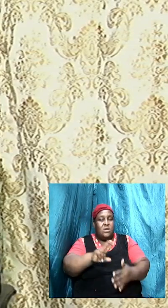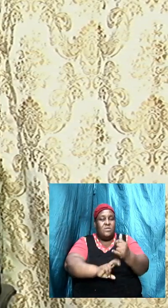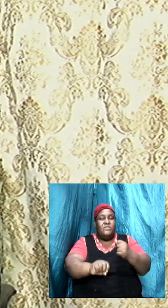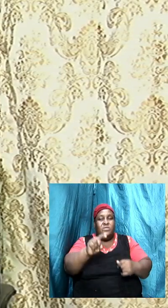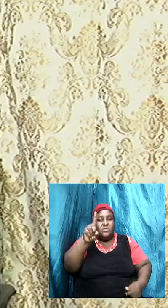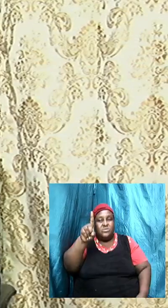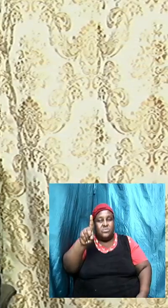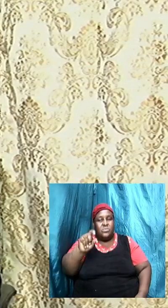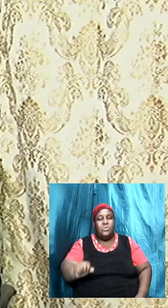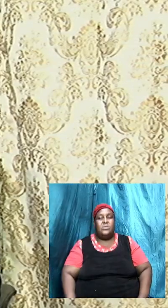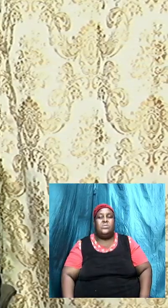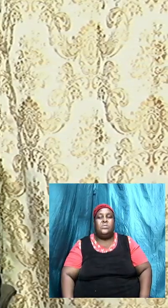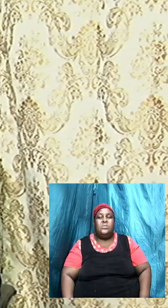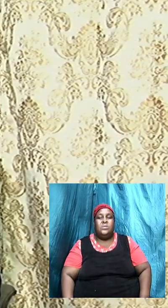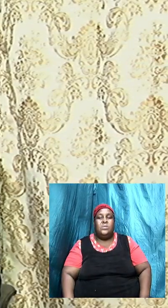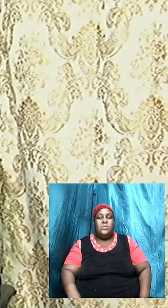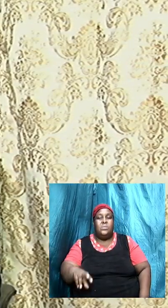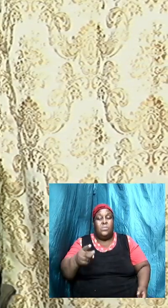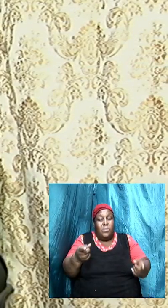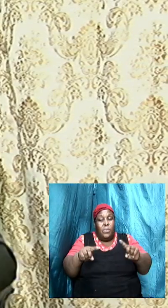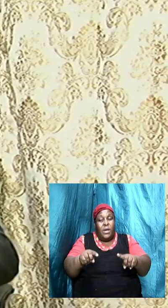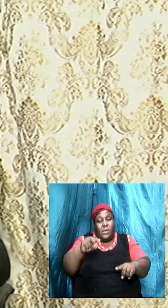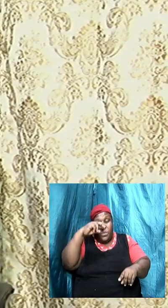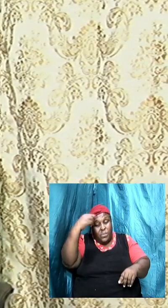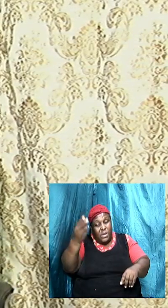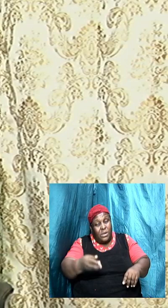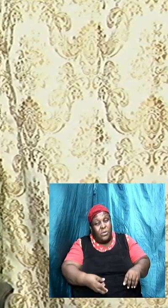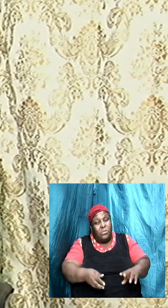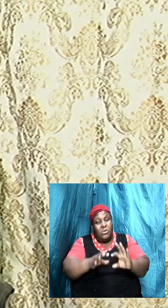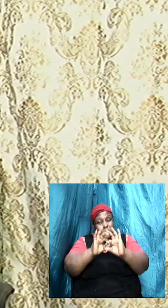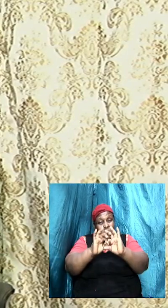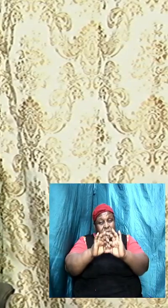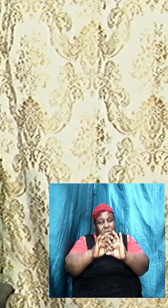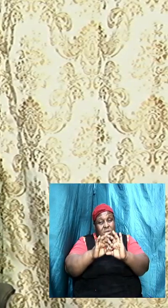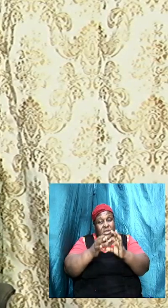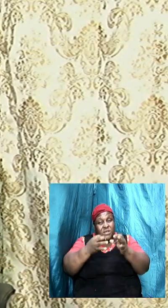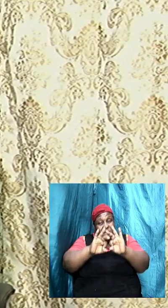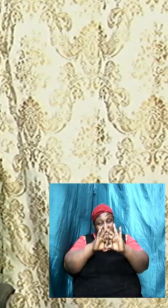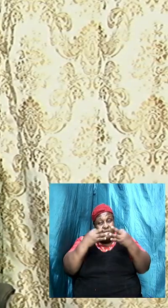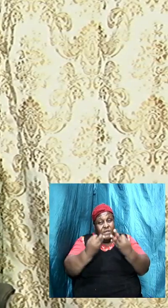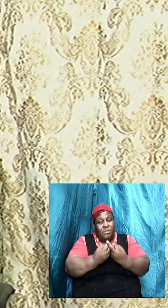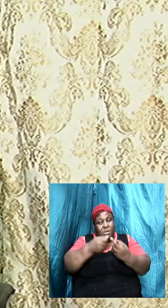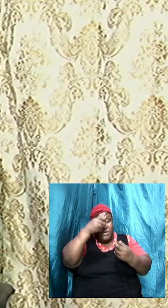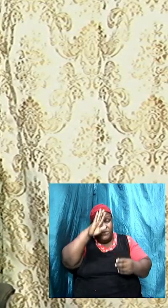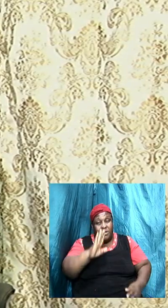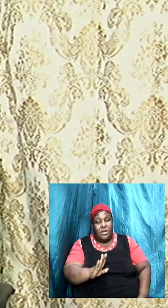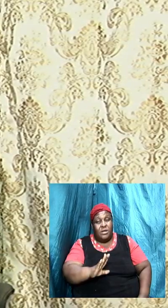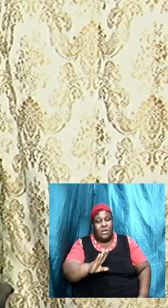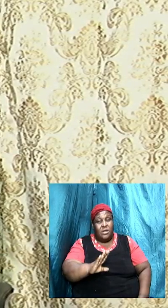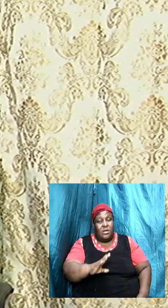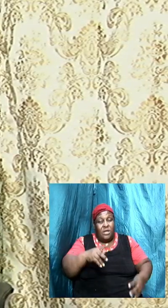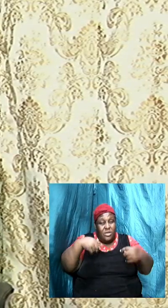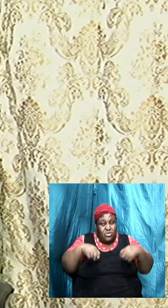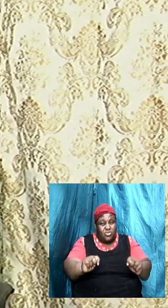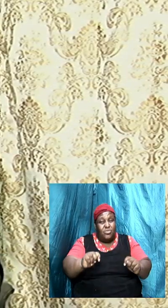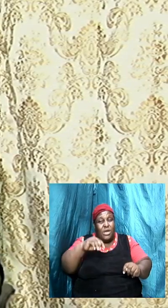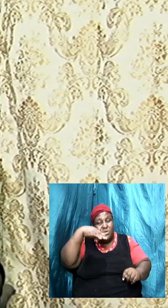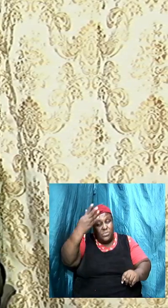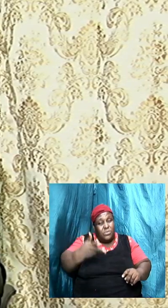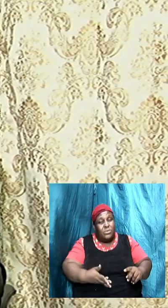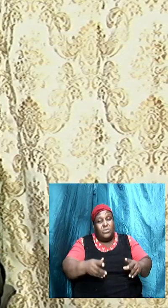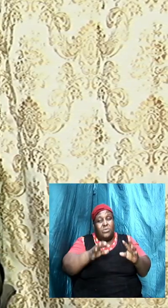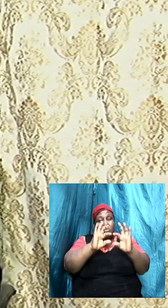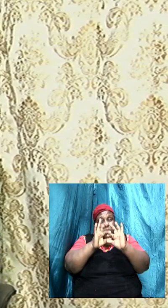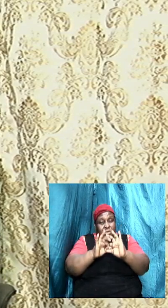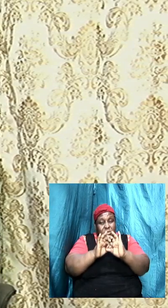unity in the body of Christ, and we try to maintain the unity, because the Bible tells us,